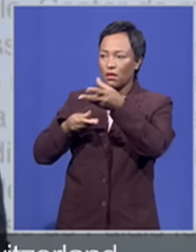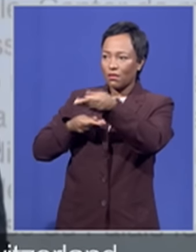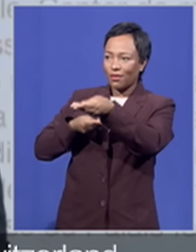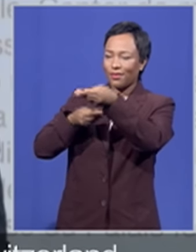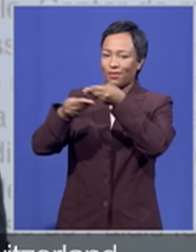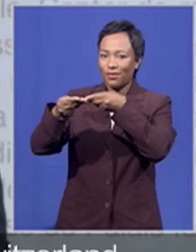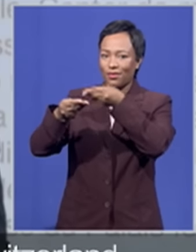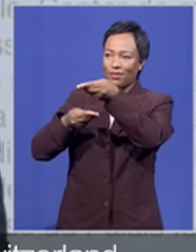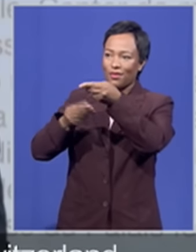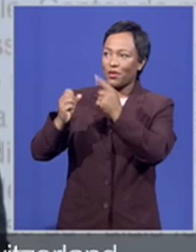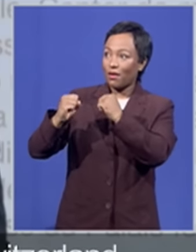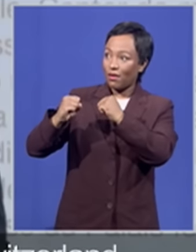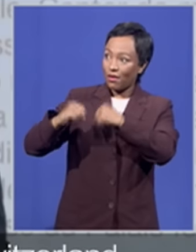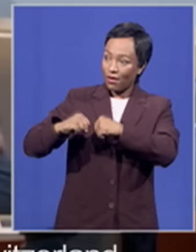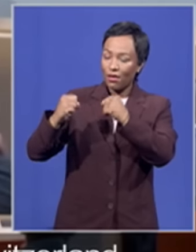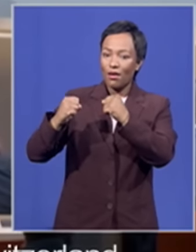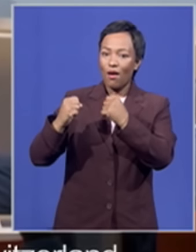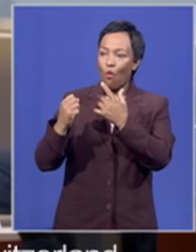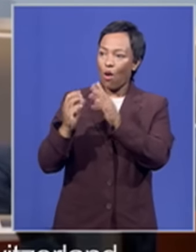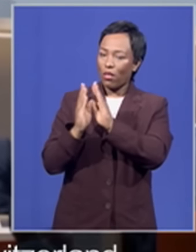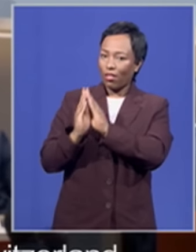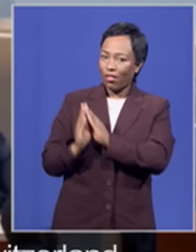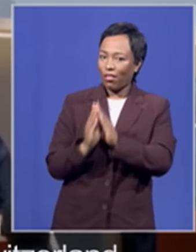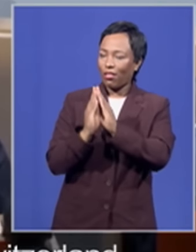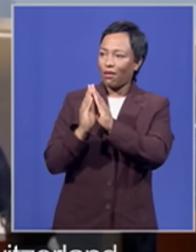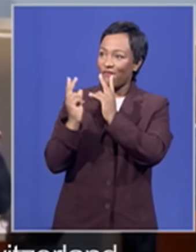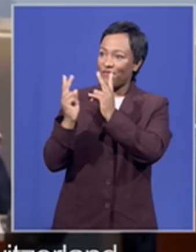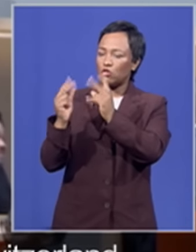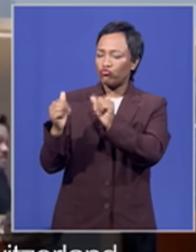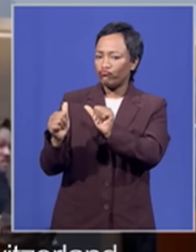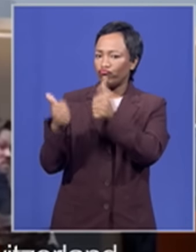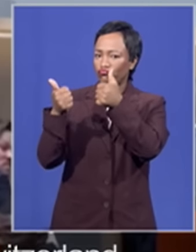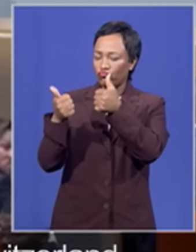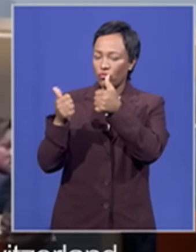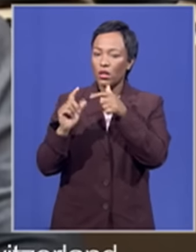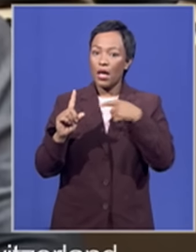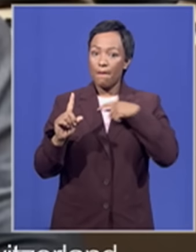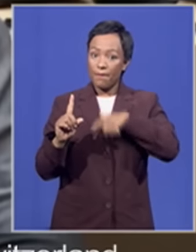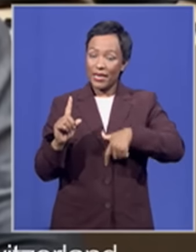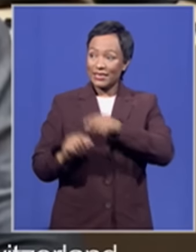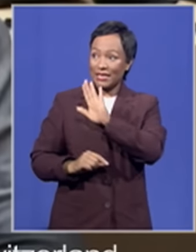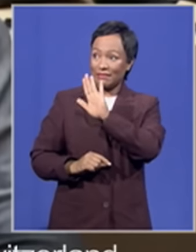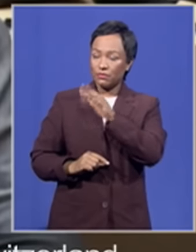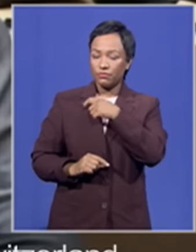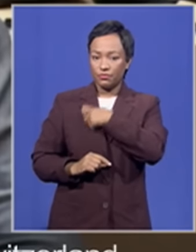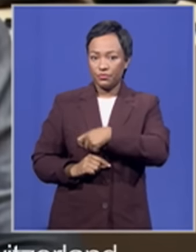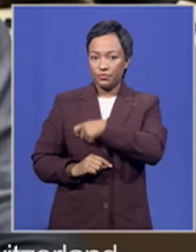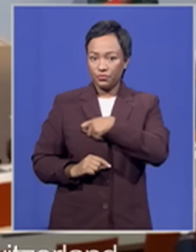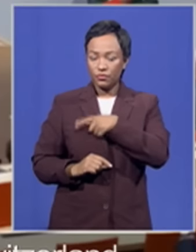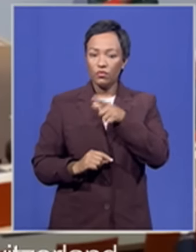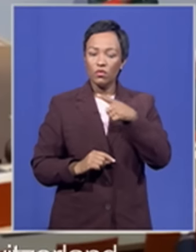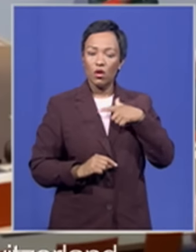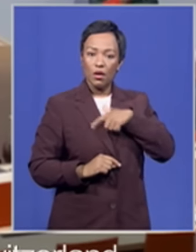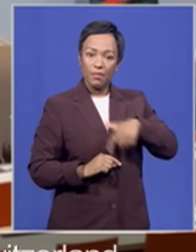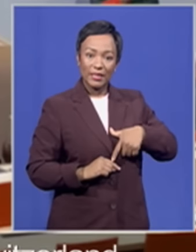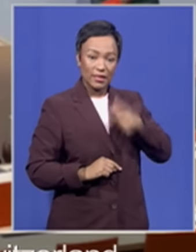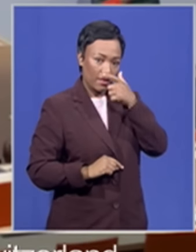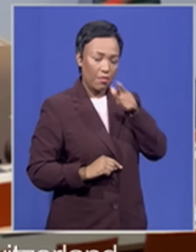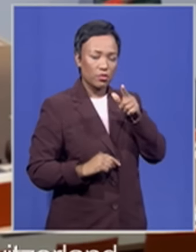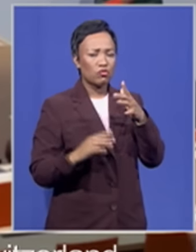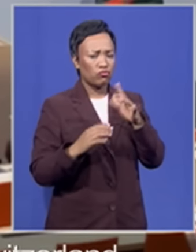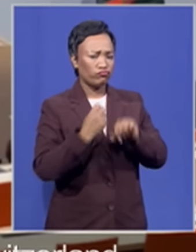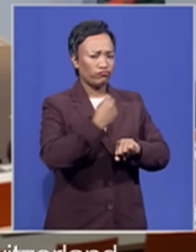following on this very successful state visit. Mopresidente Zuta o thuleditse ditherisano le mopresidente Ramaphosa le go tshehetsa